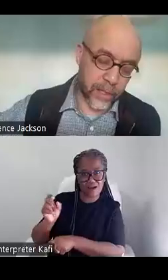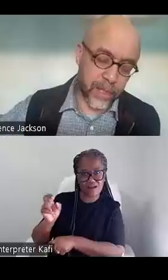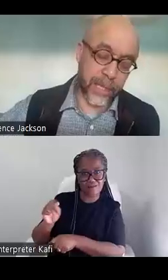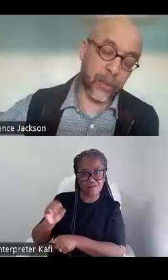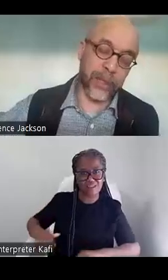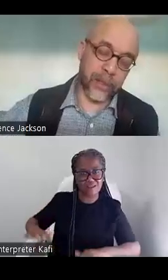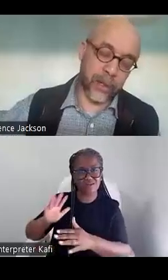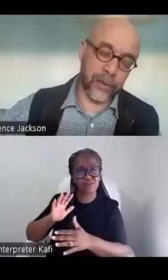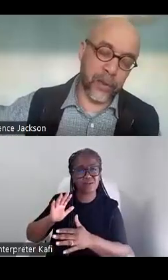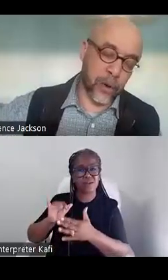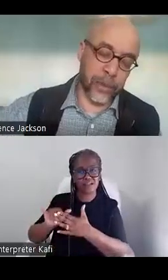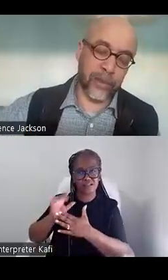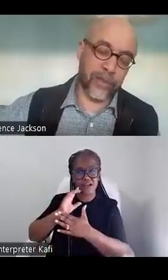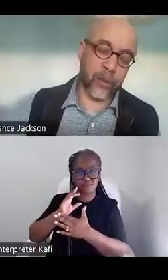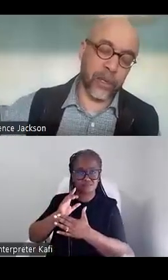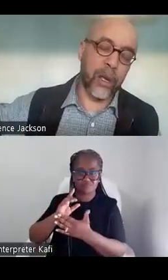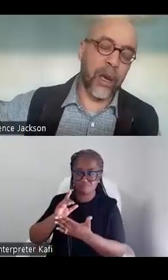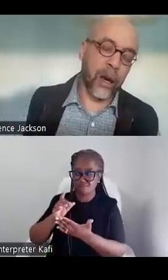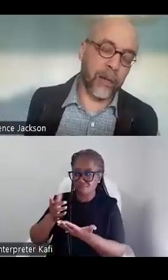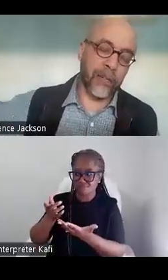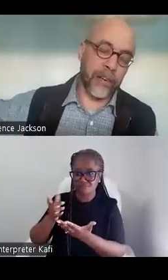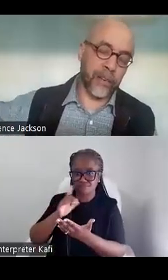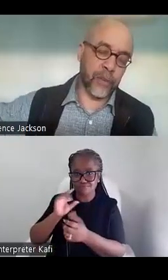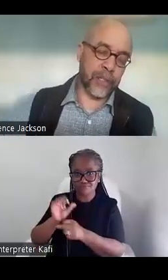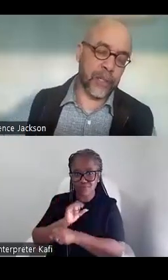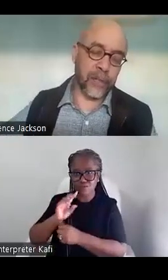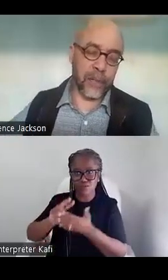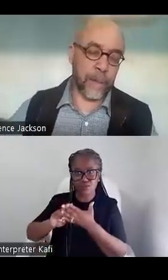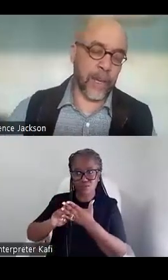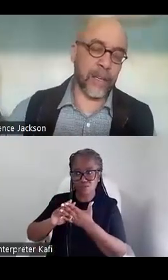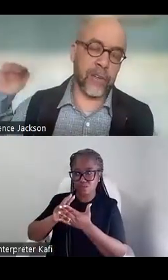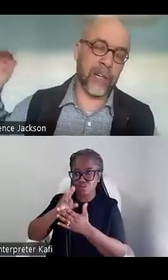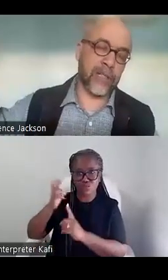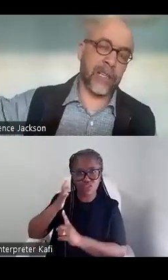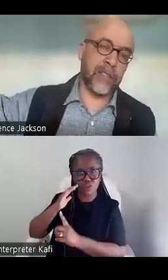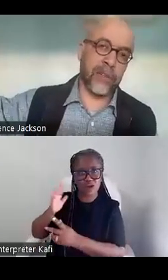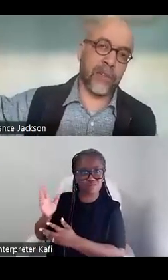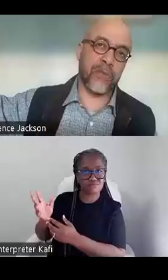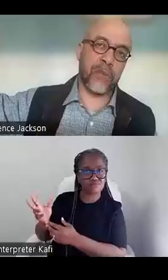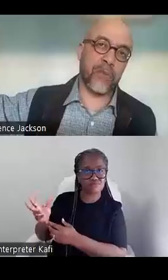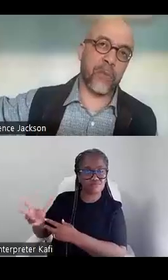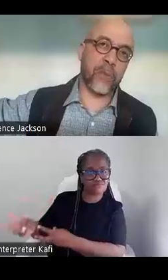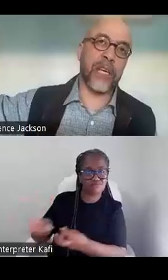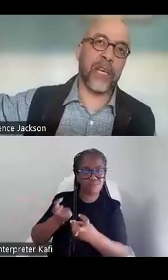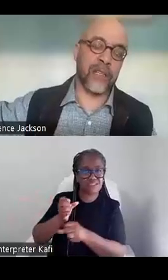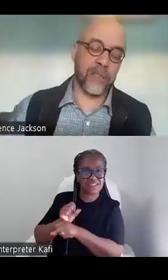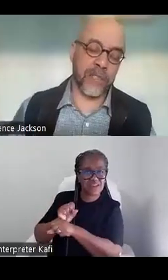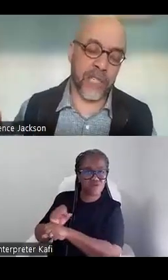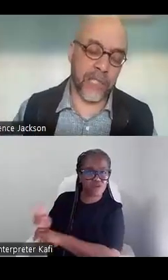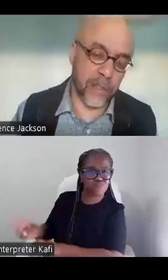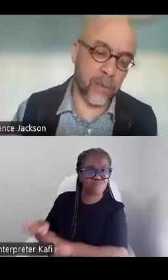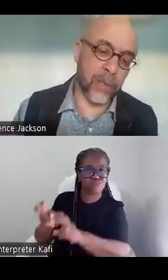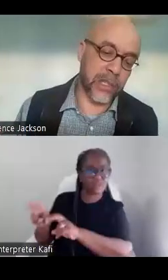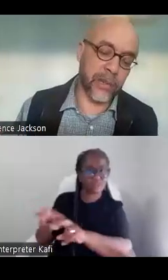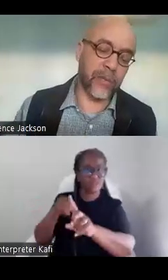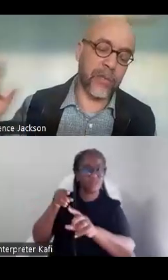the settlement, or European settlement, of the rest of the continental United States, and sort of the bringing into the different states of